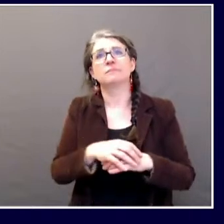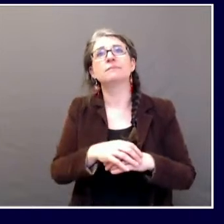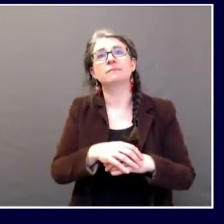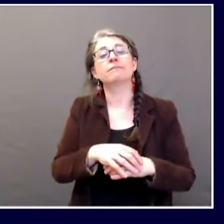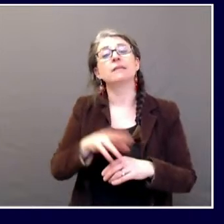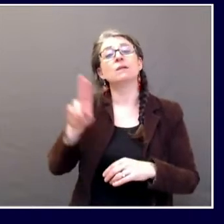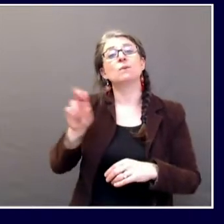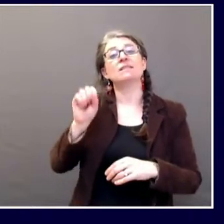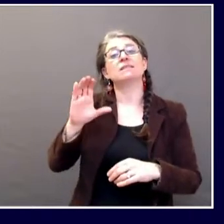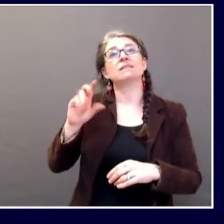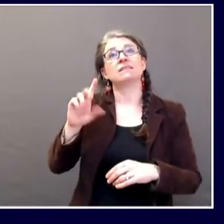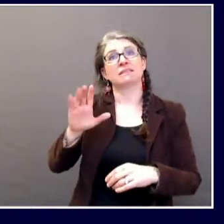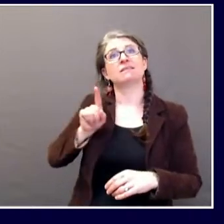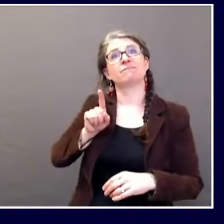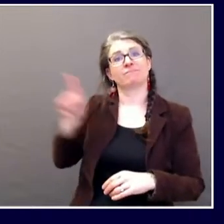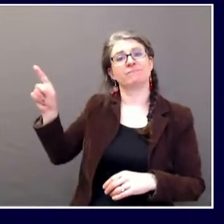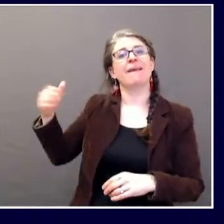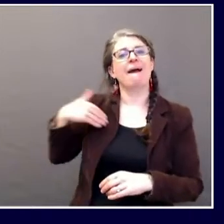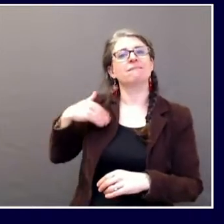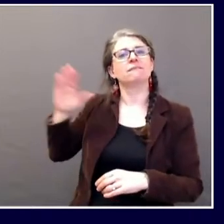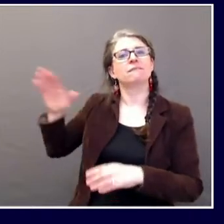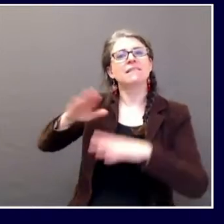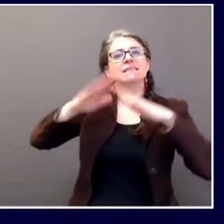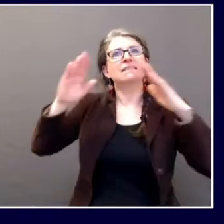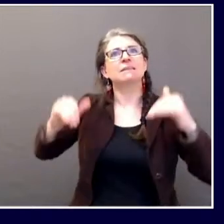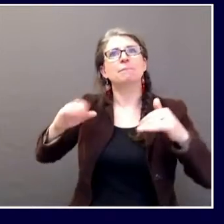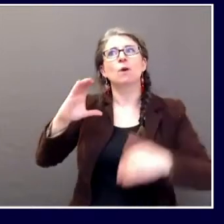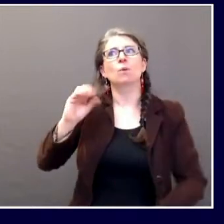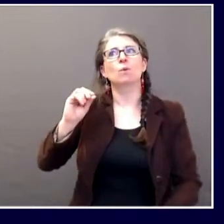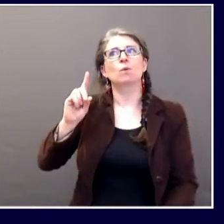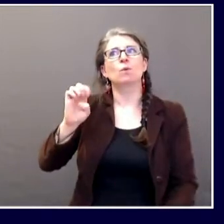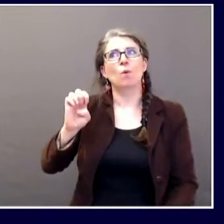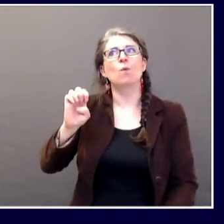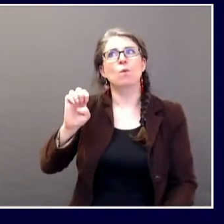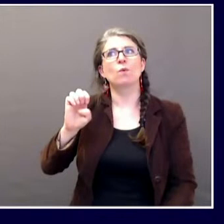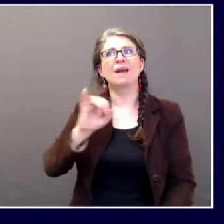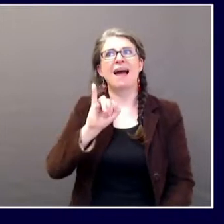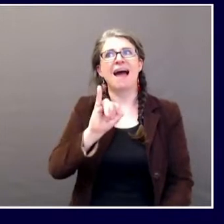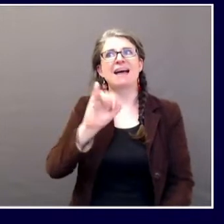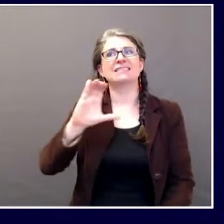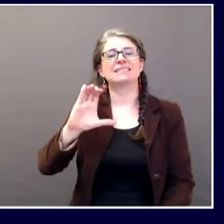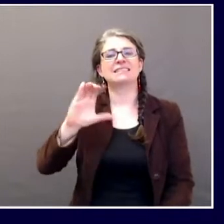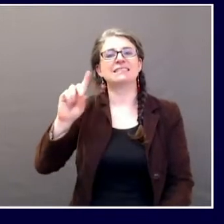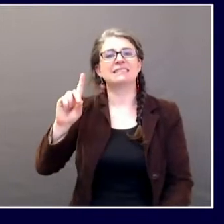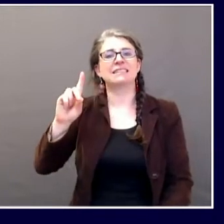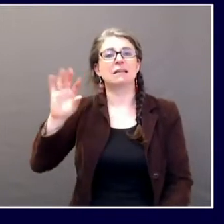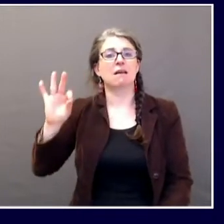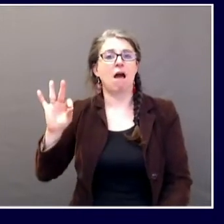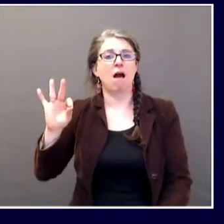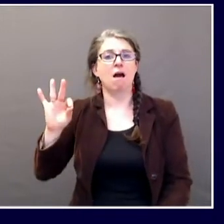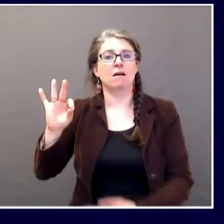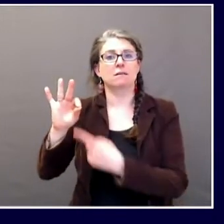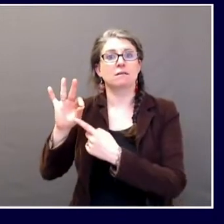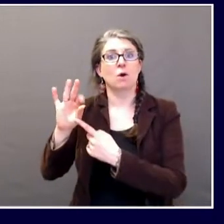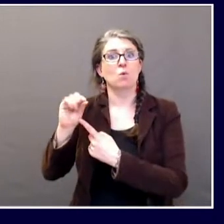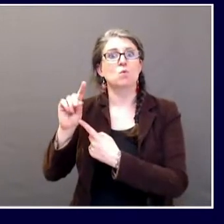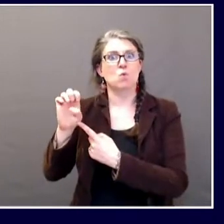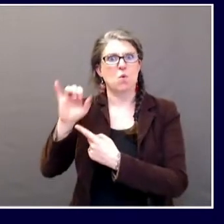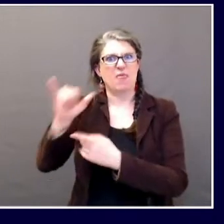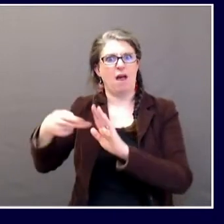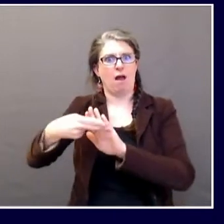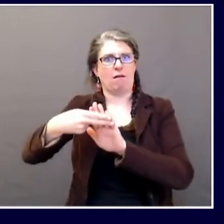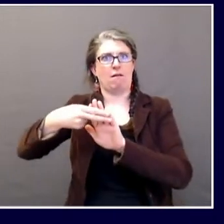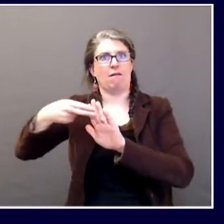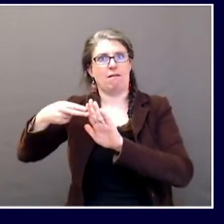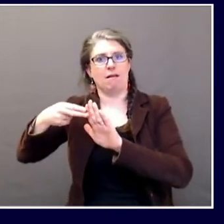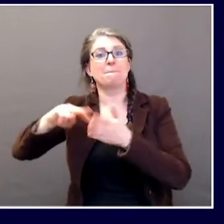would signify or denote a death with COVID-19. Those include things like COVID-19 being the cause of death or something of that